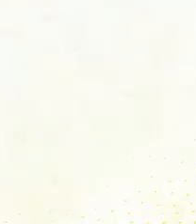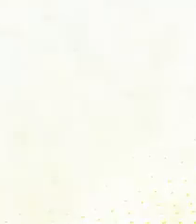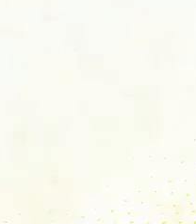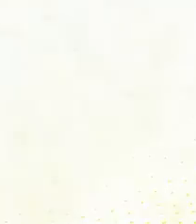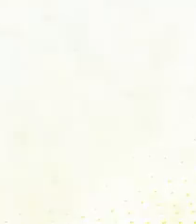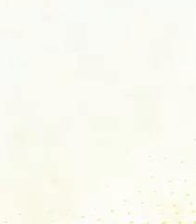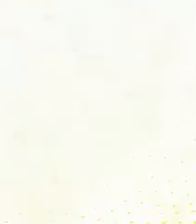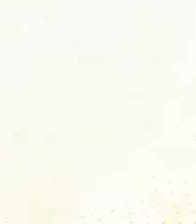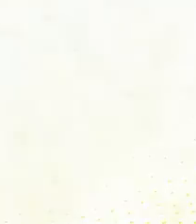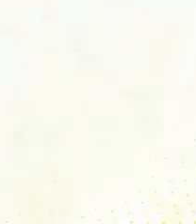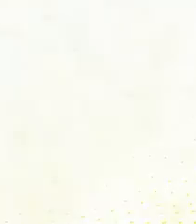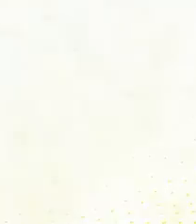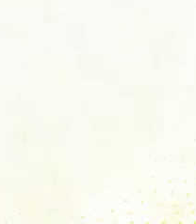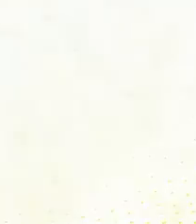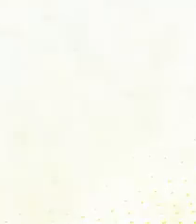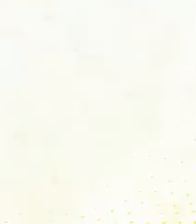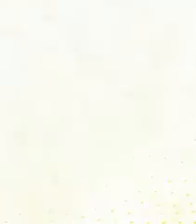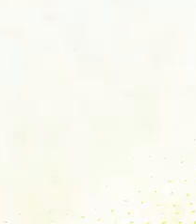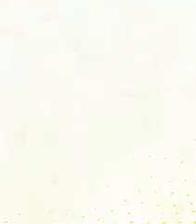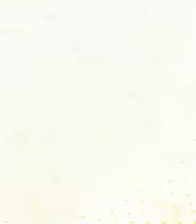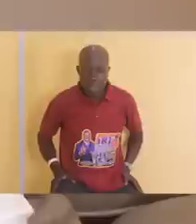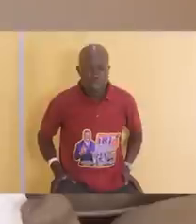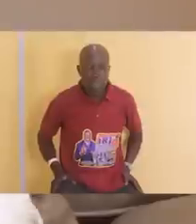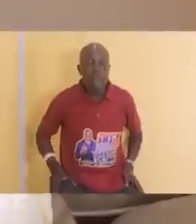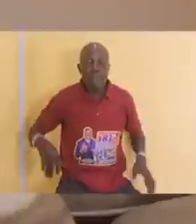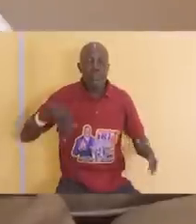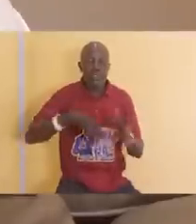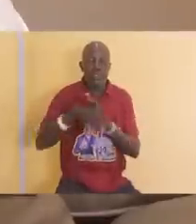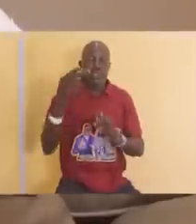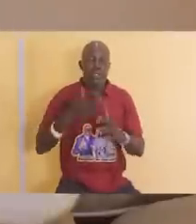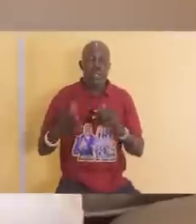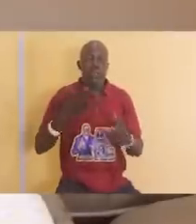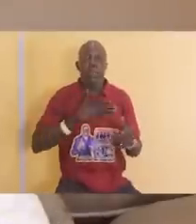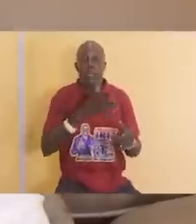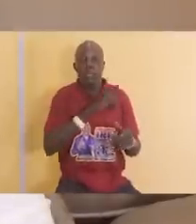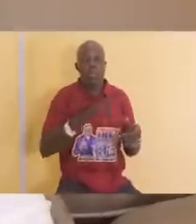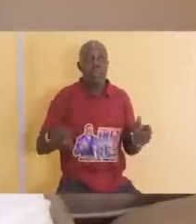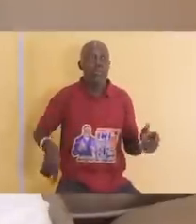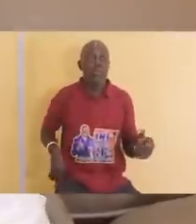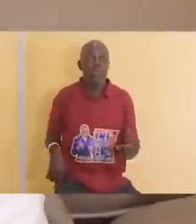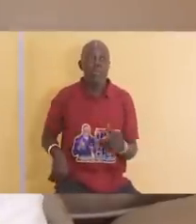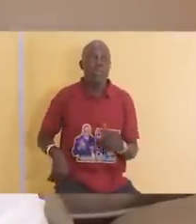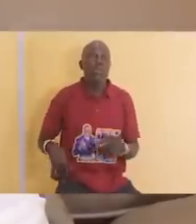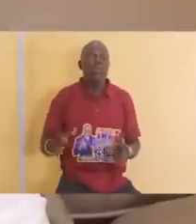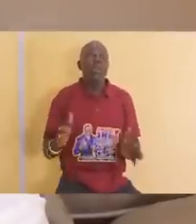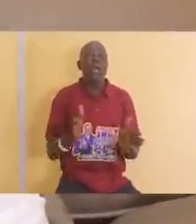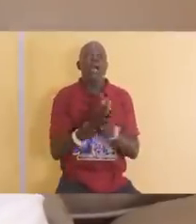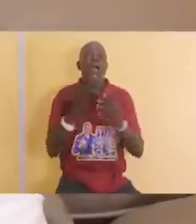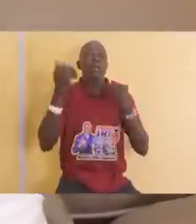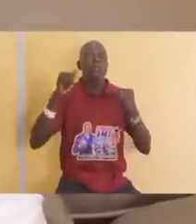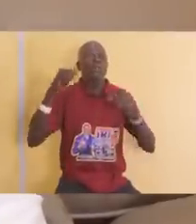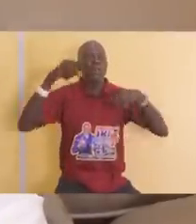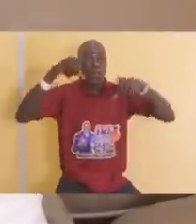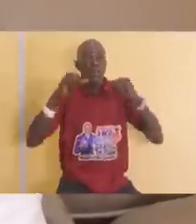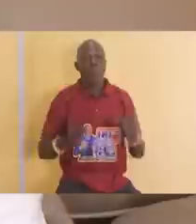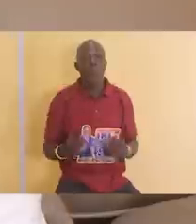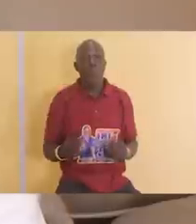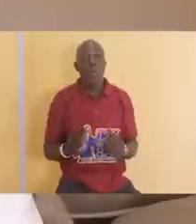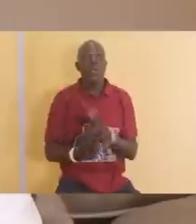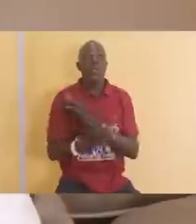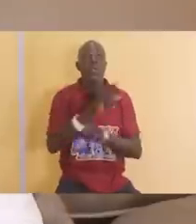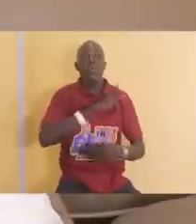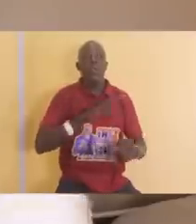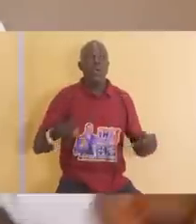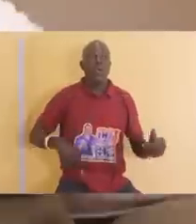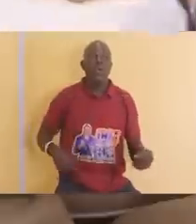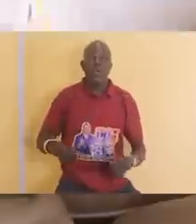mo dupe lopolopo thank you sir wa pere fun agbara you ask of power Ọlọrun Lord, agbara ise abi ati ya the